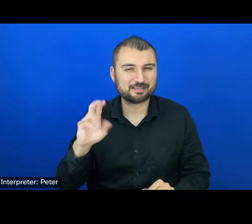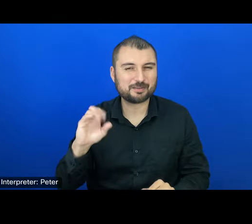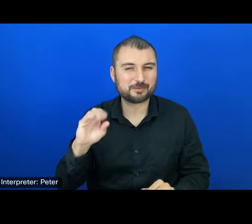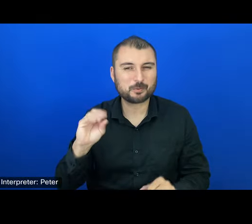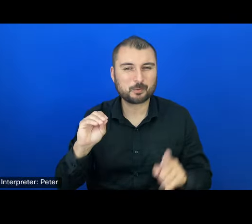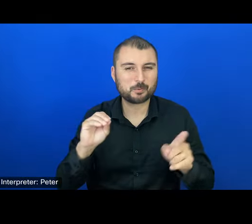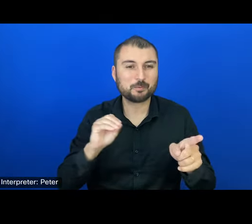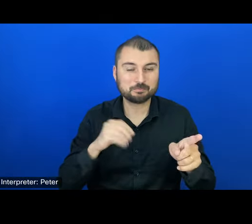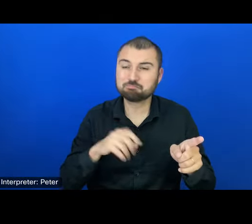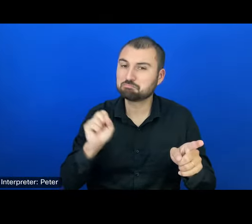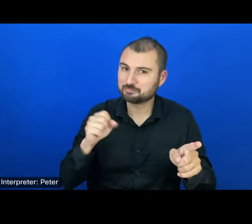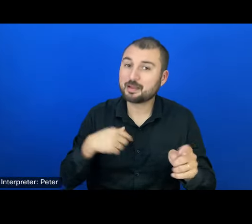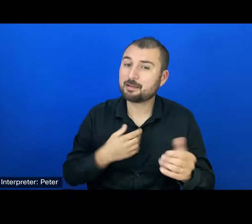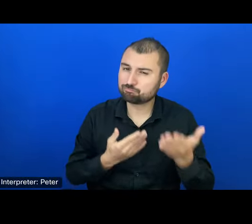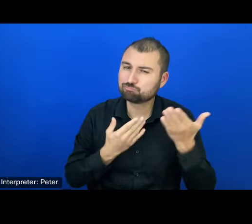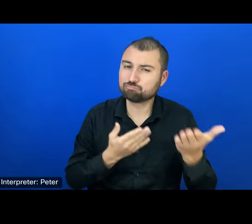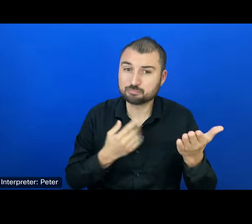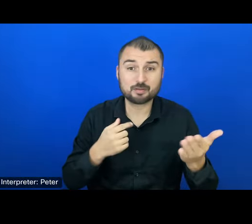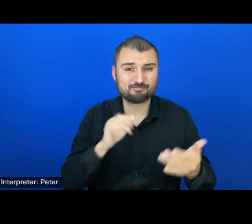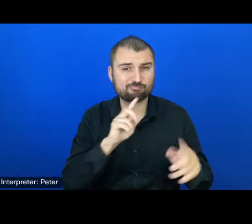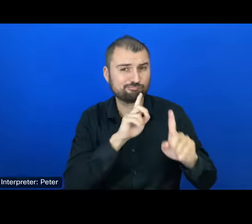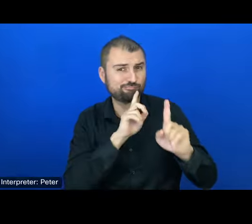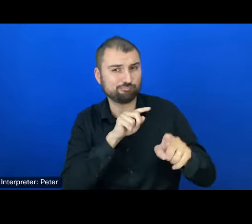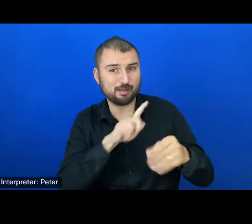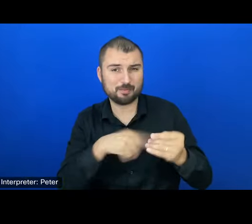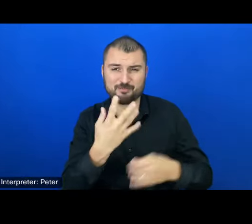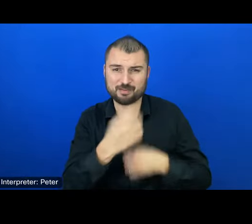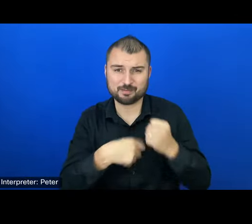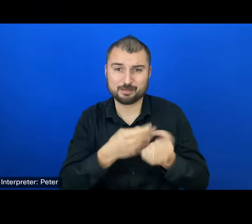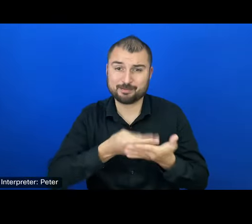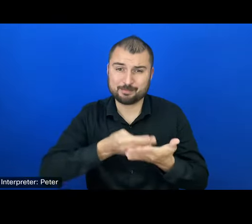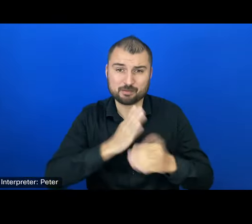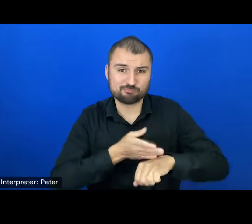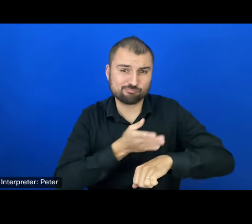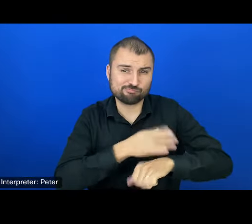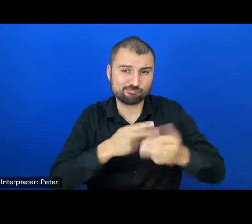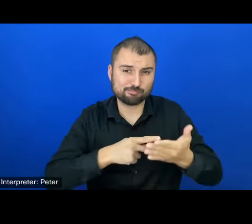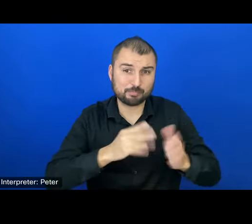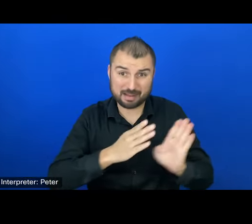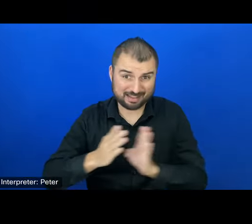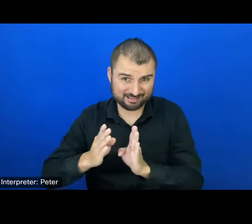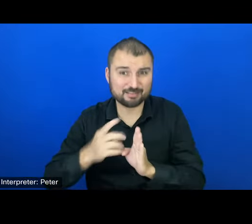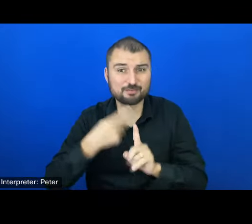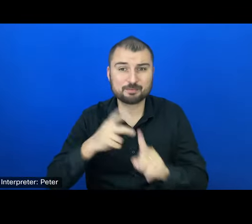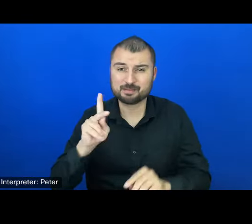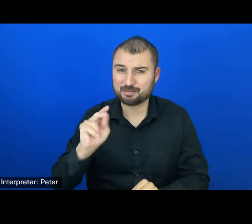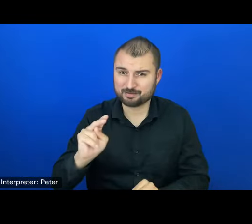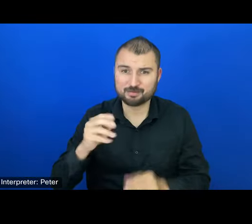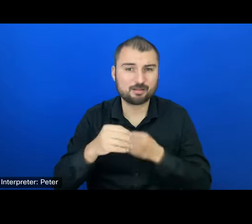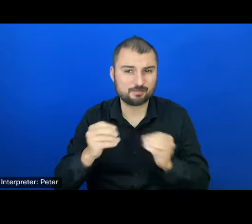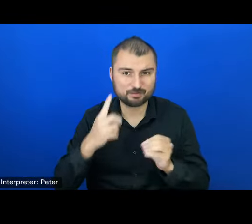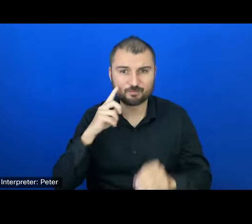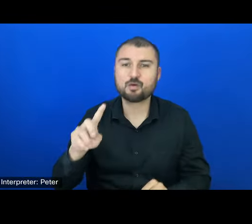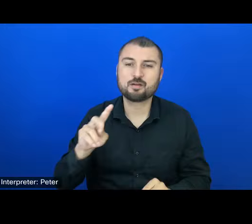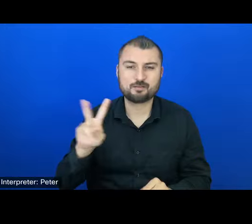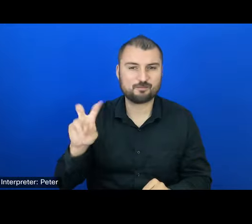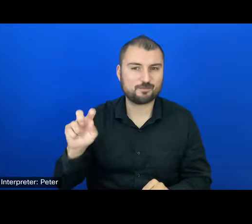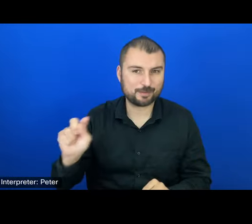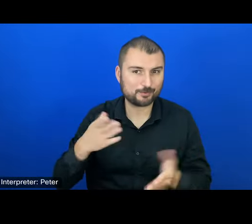we accept the report on the 5-year capital improvement plan from the Kansas Office of Veteran